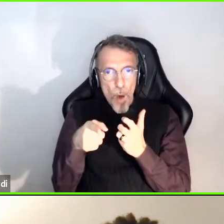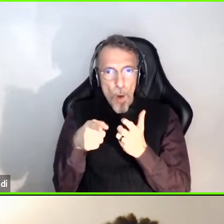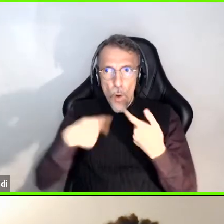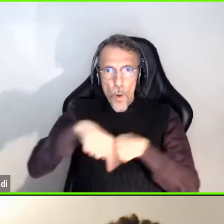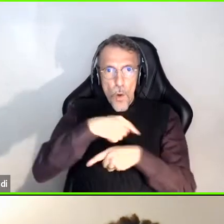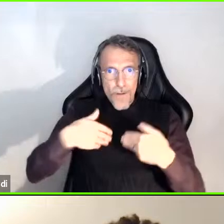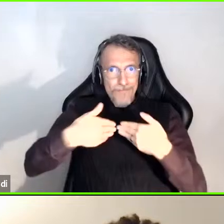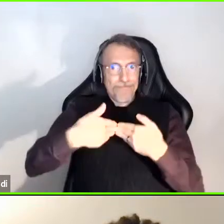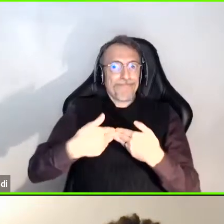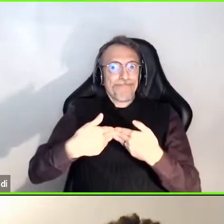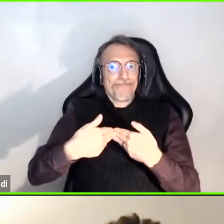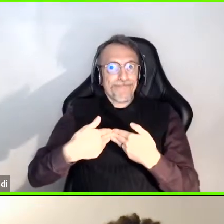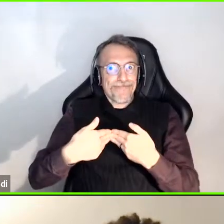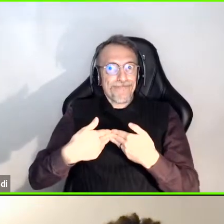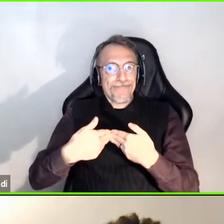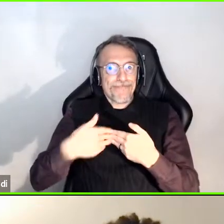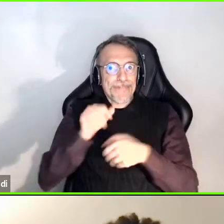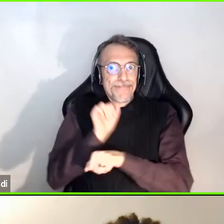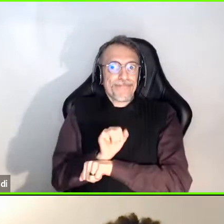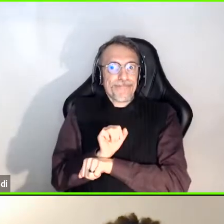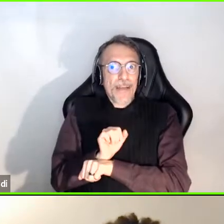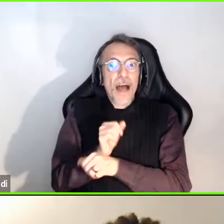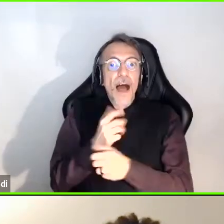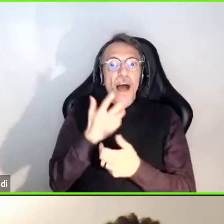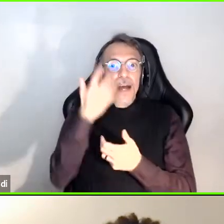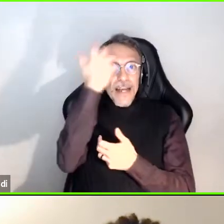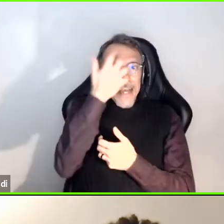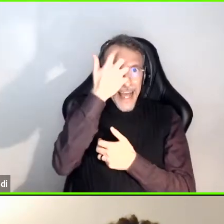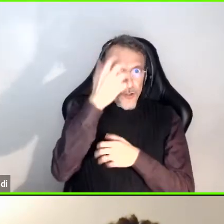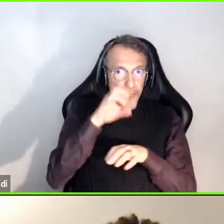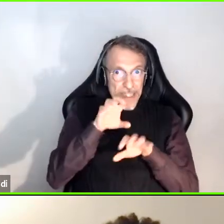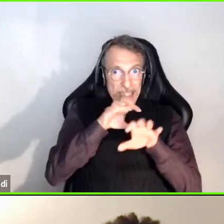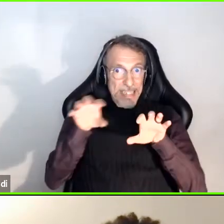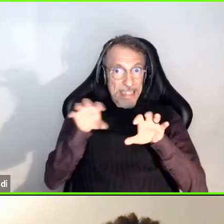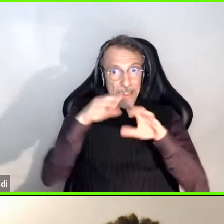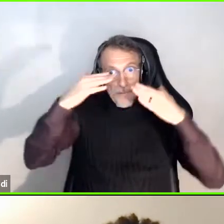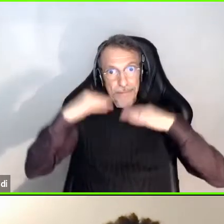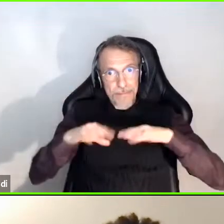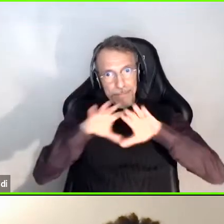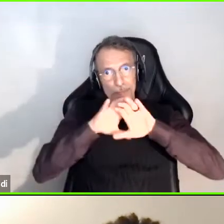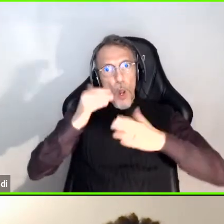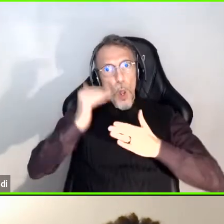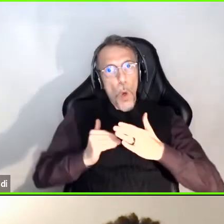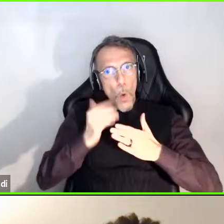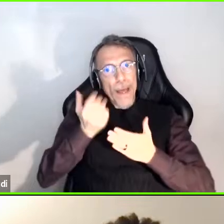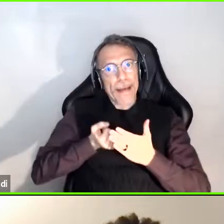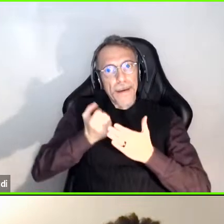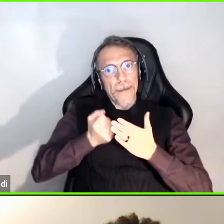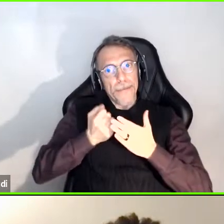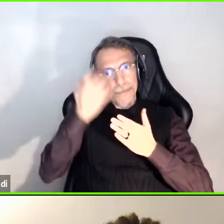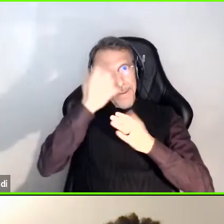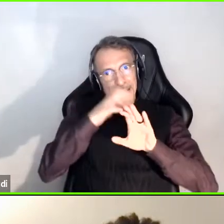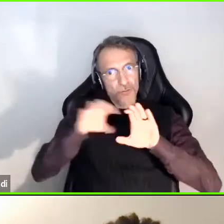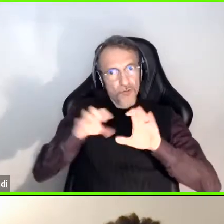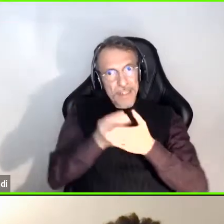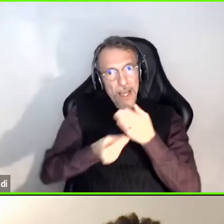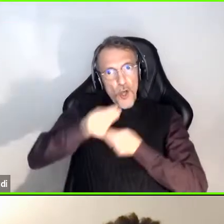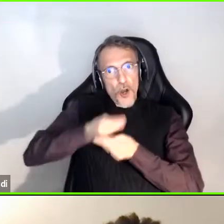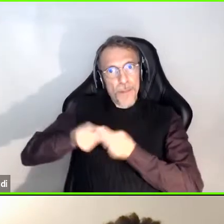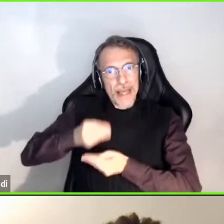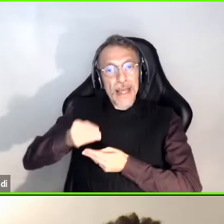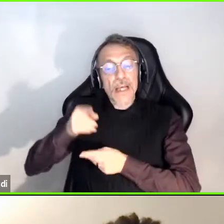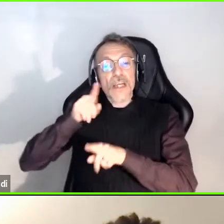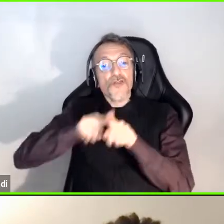are especially low income African economies. But what we really need to do is to try